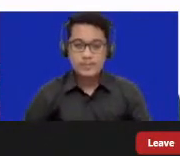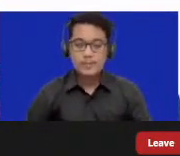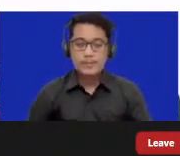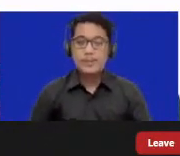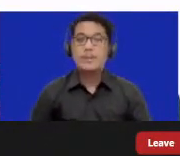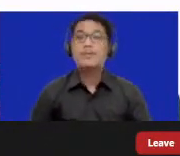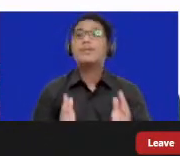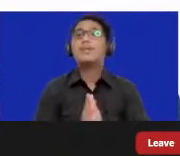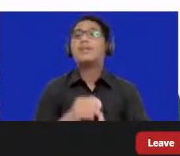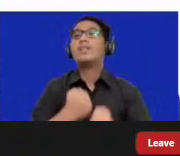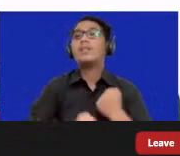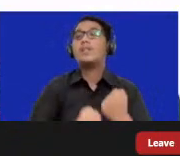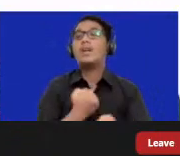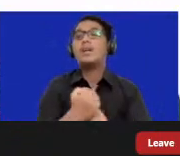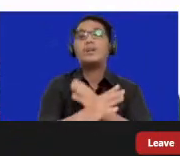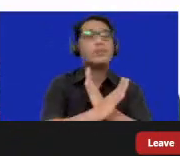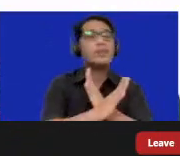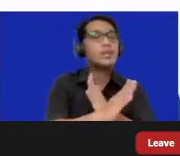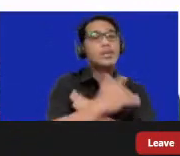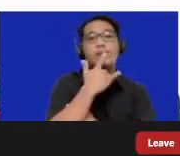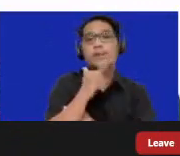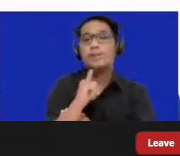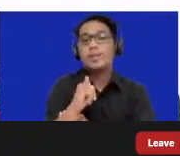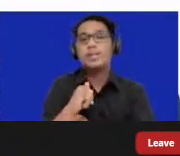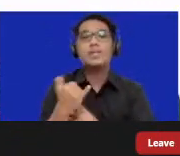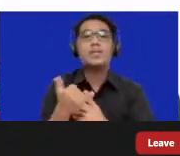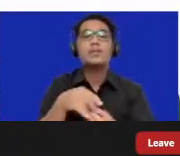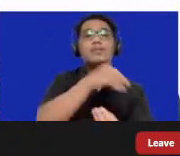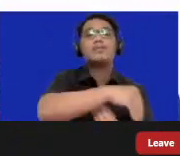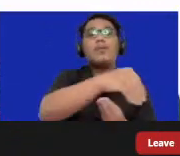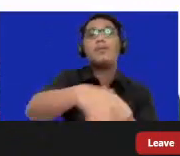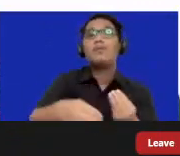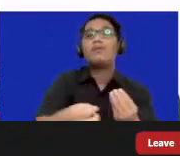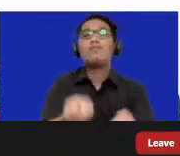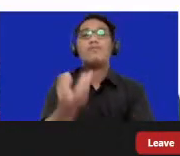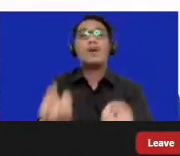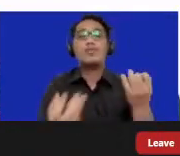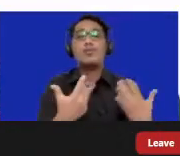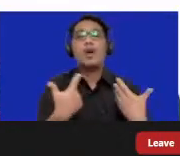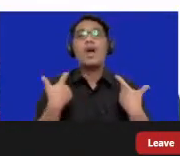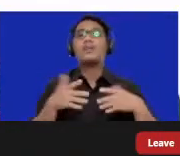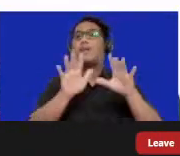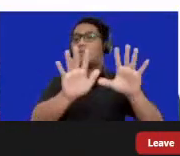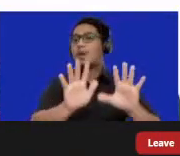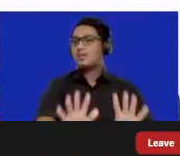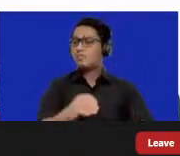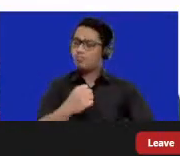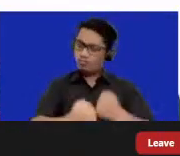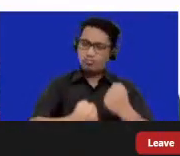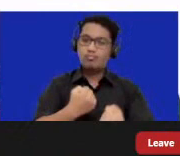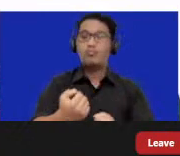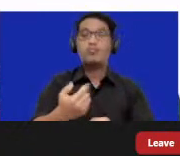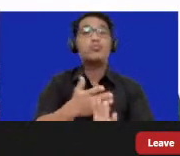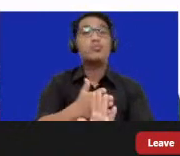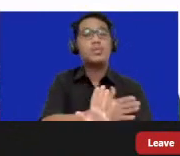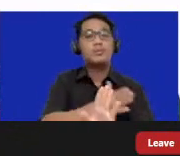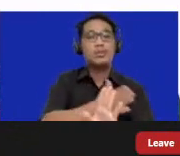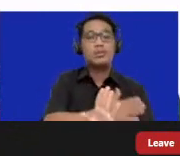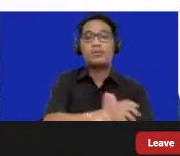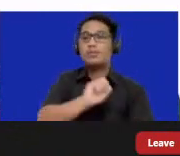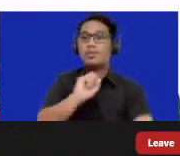mangroves. There's a lot that can be done early on. It's not just the warning a week